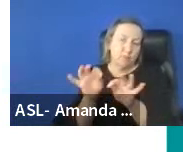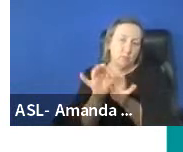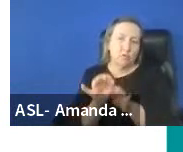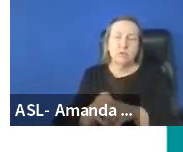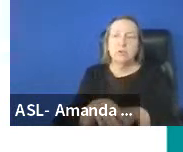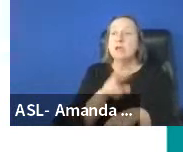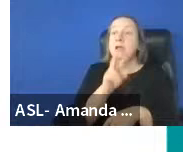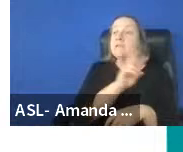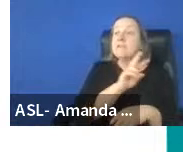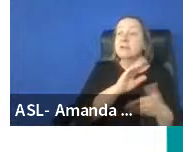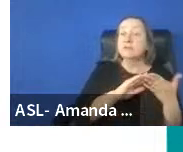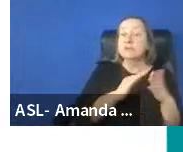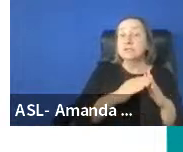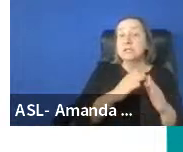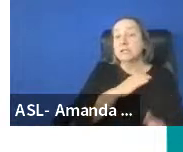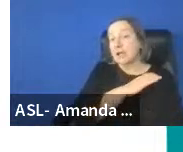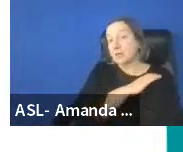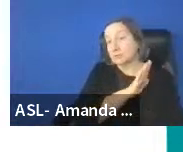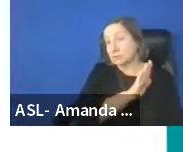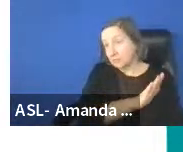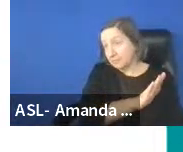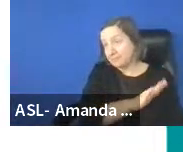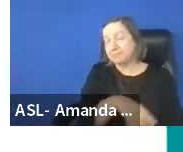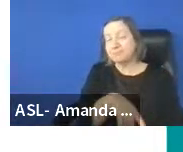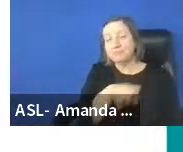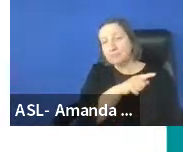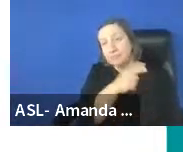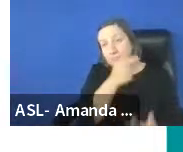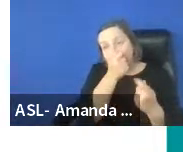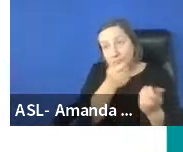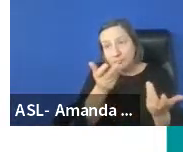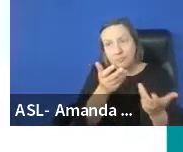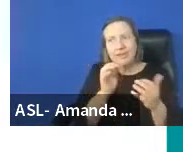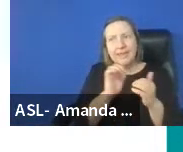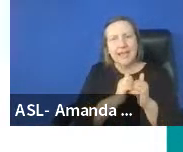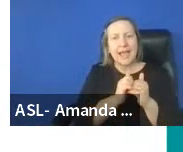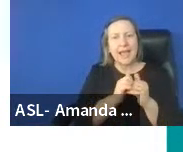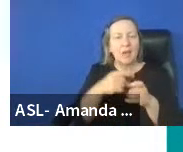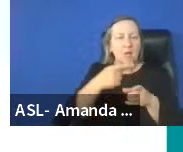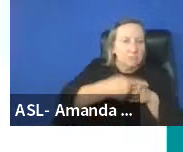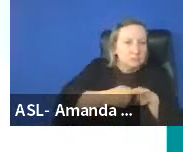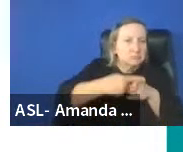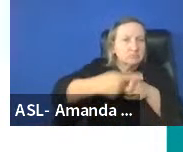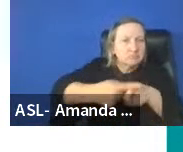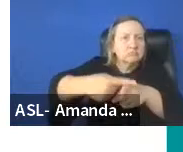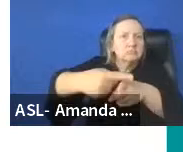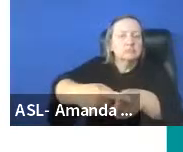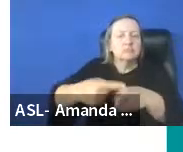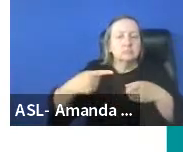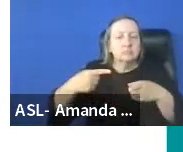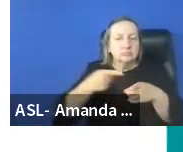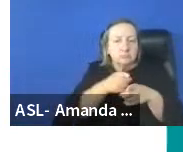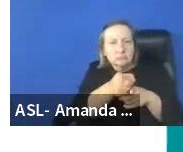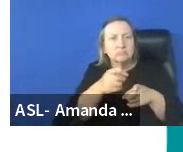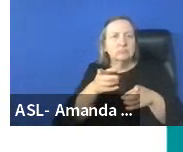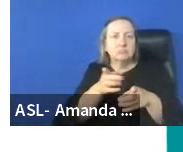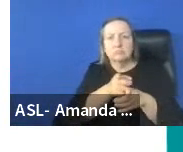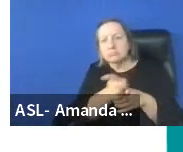Vancouver City Council, once again, they were interested in how these interchanges are going to